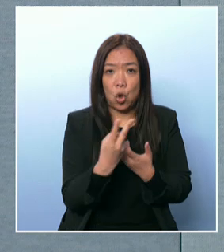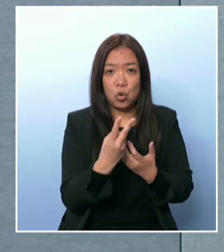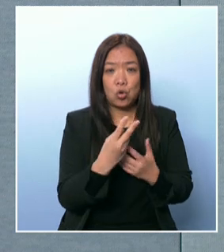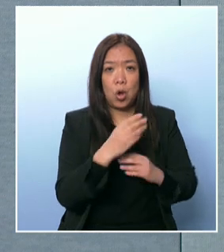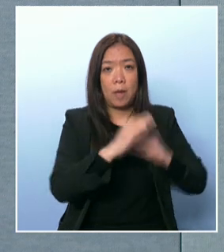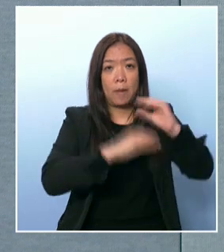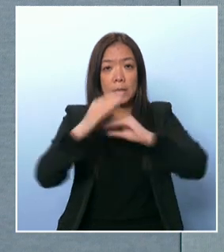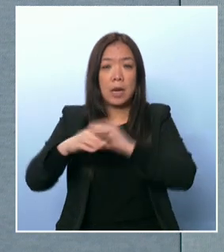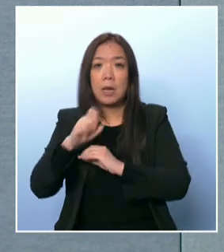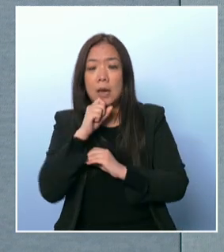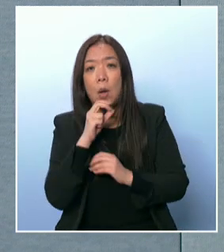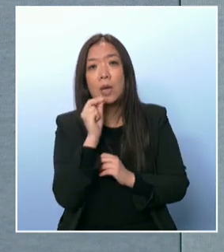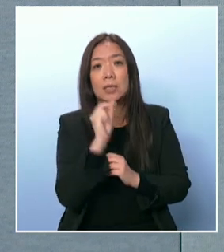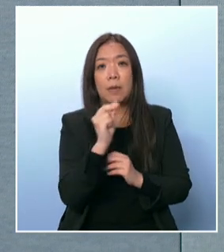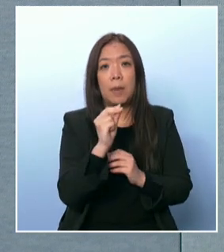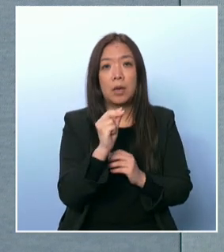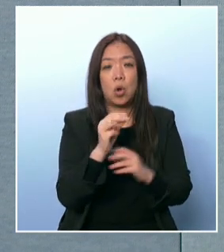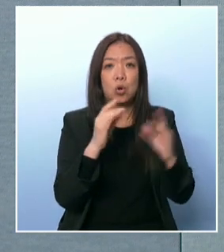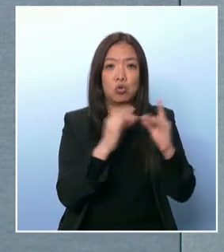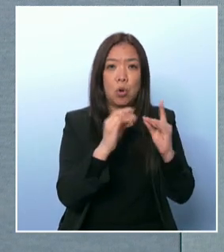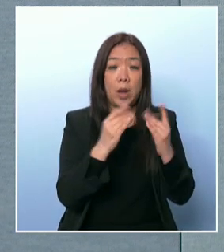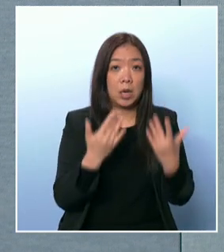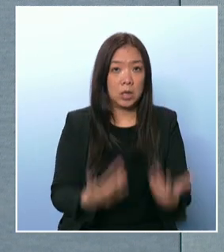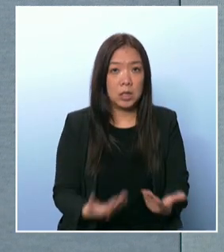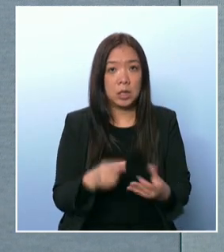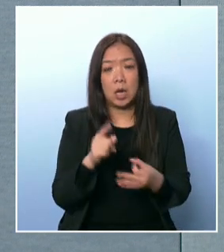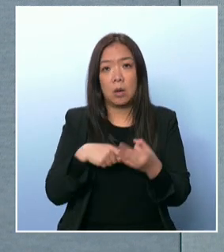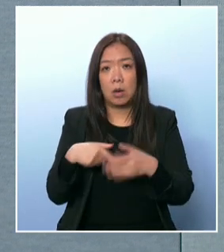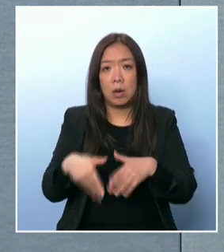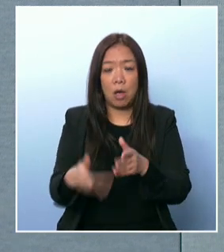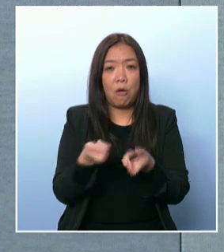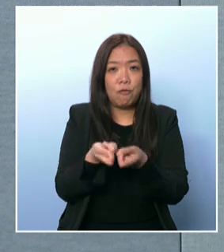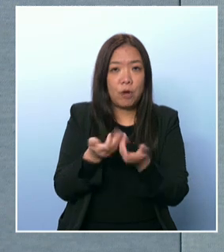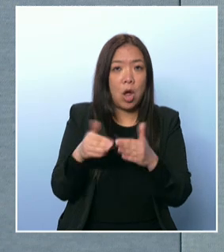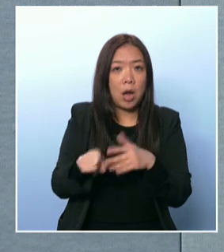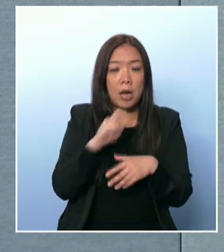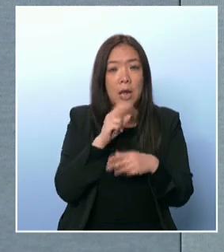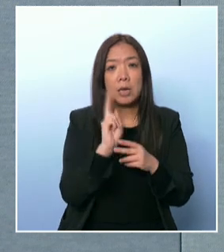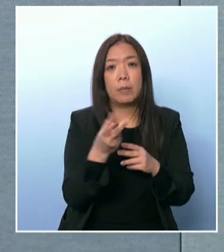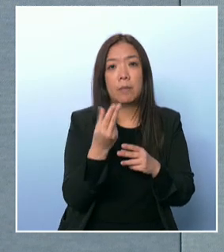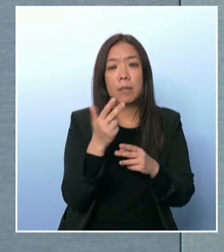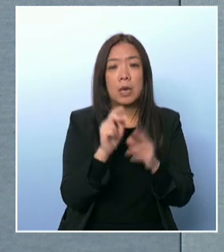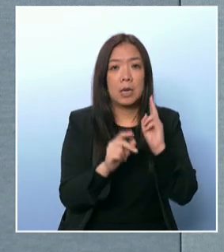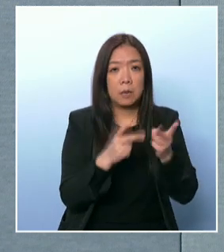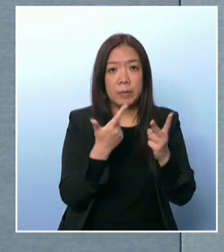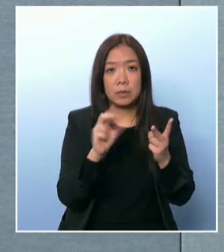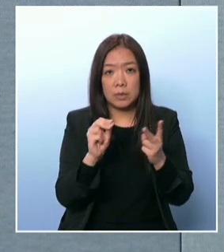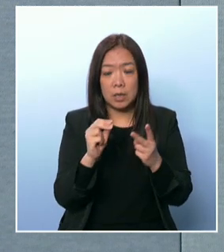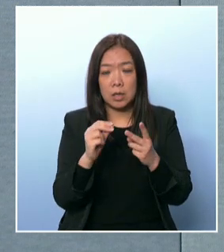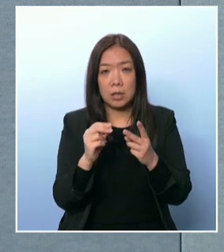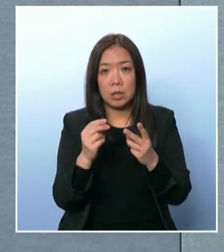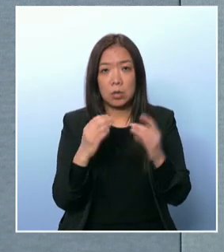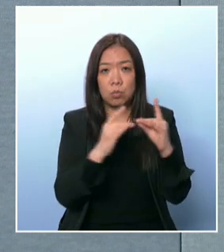learning quality is not affected? Now, there will be 700 new beds offered in the facilities. Now, there